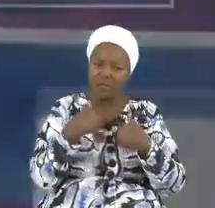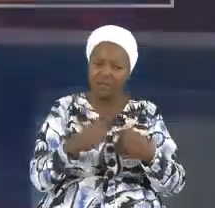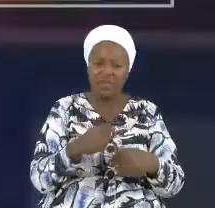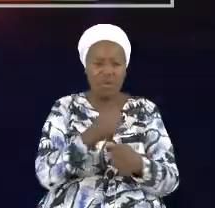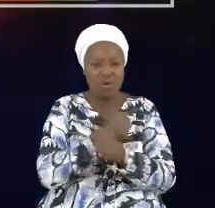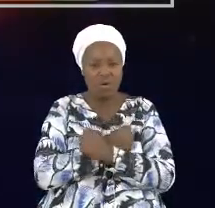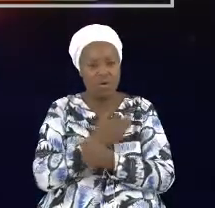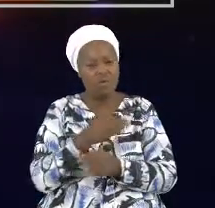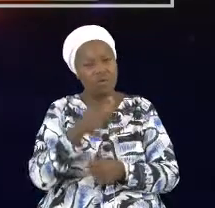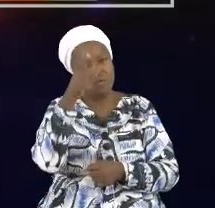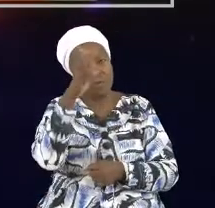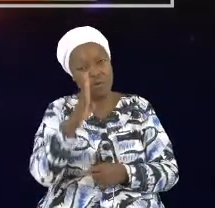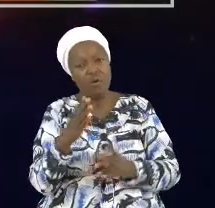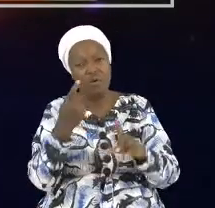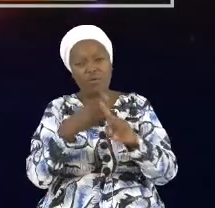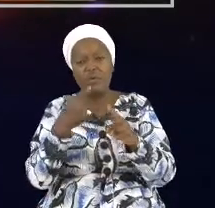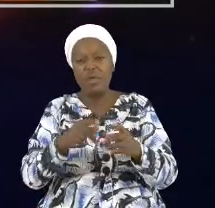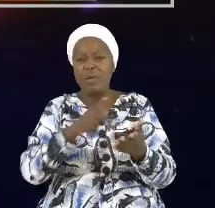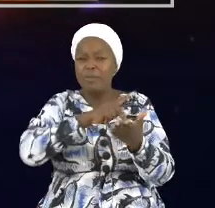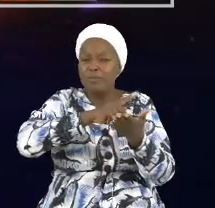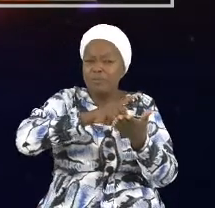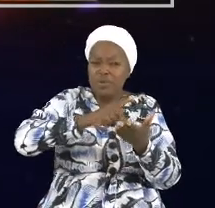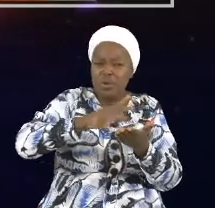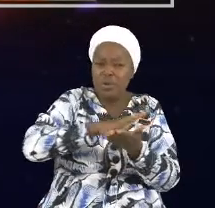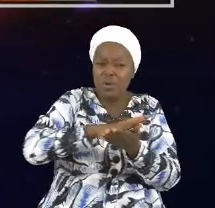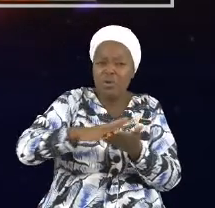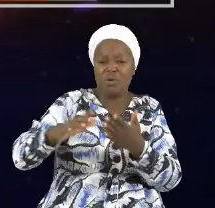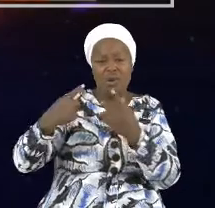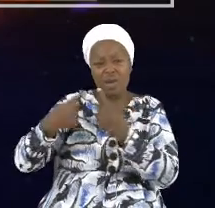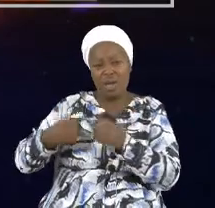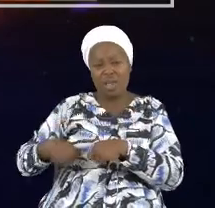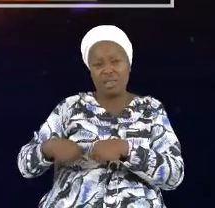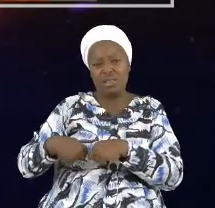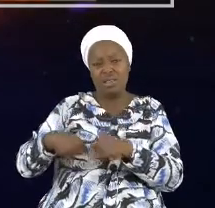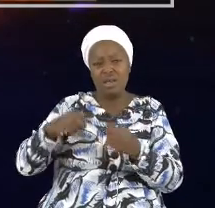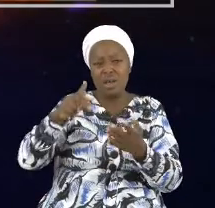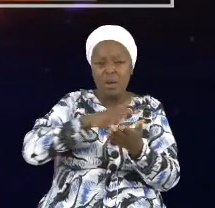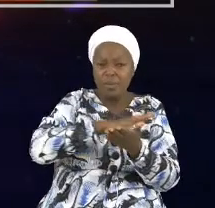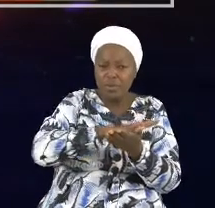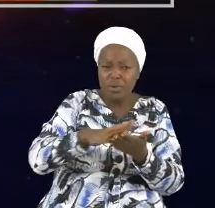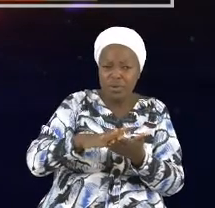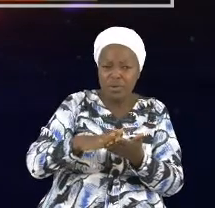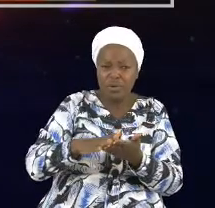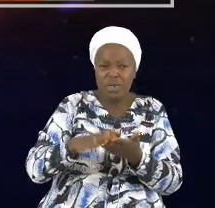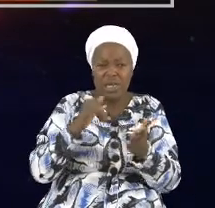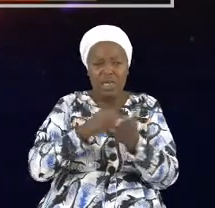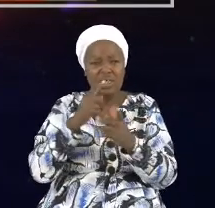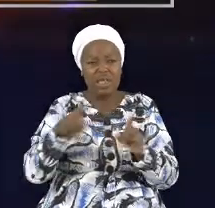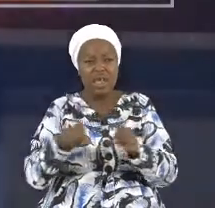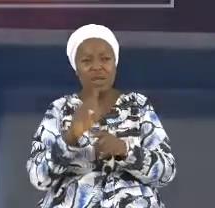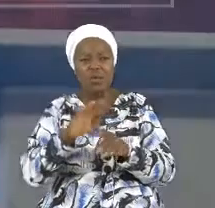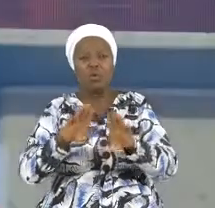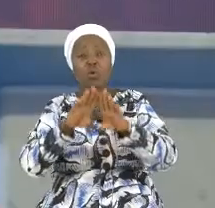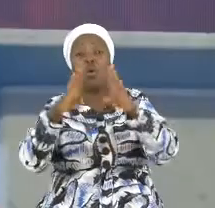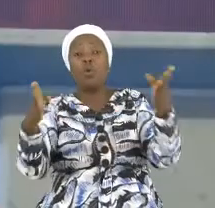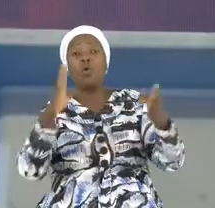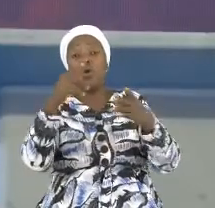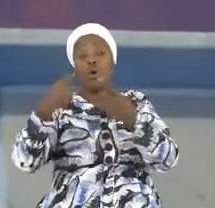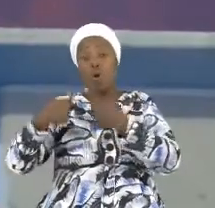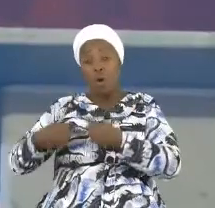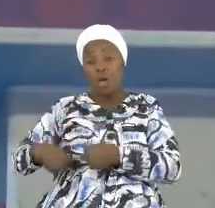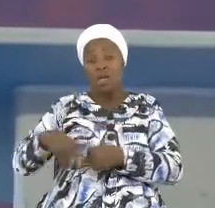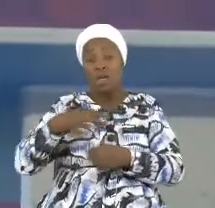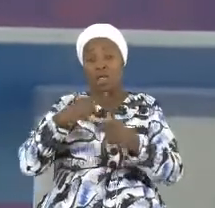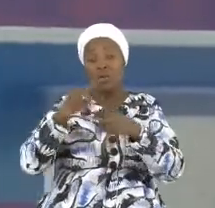Pure. It's like if your heart is open, people will know that the kind